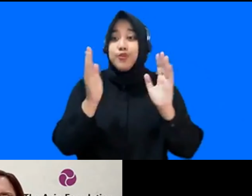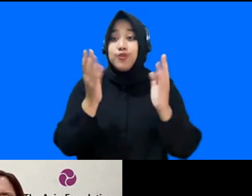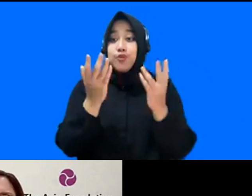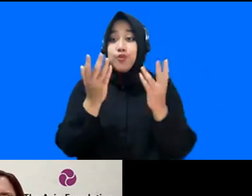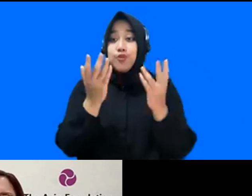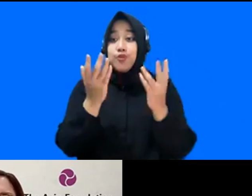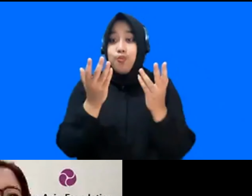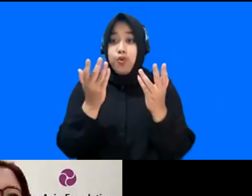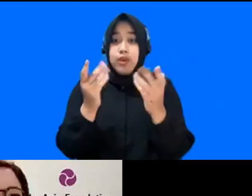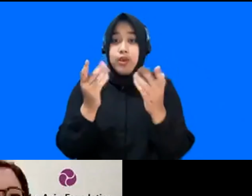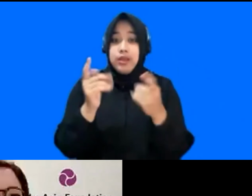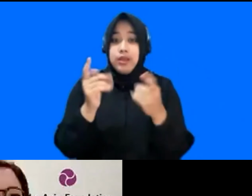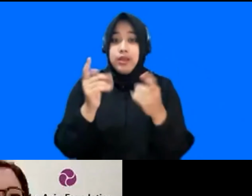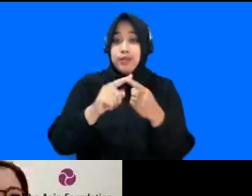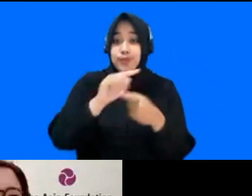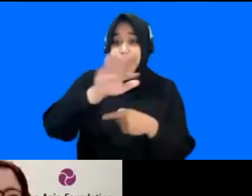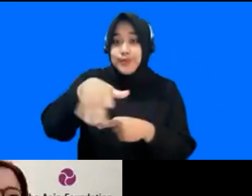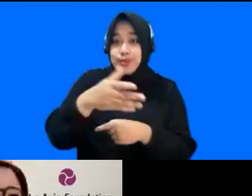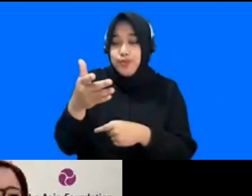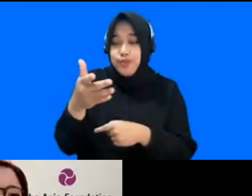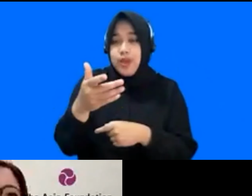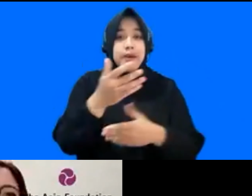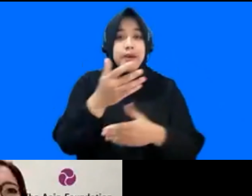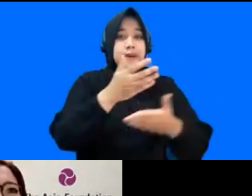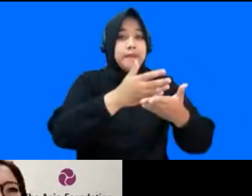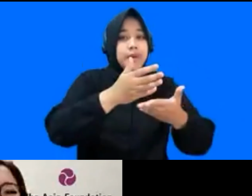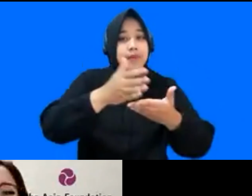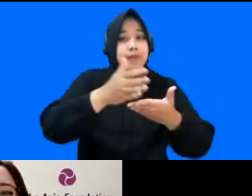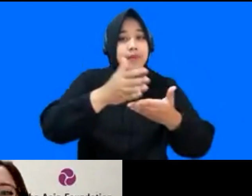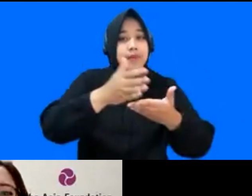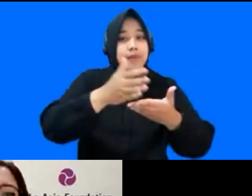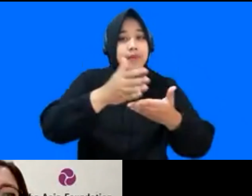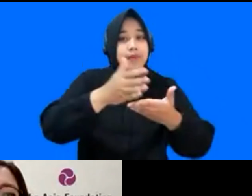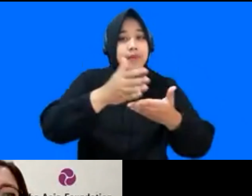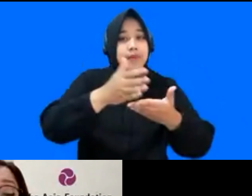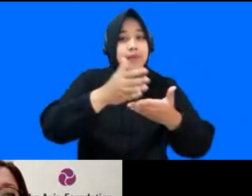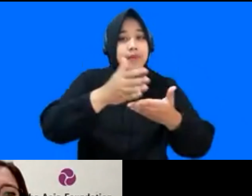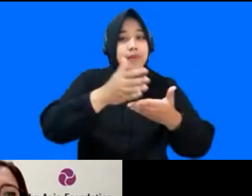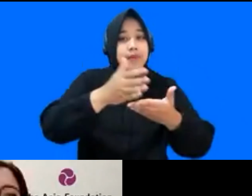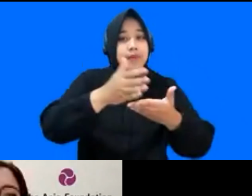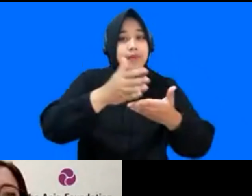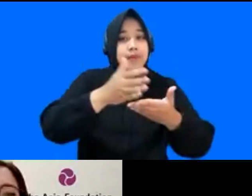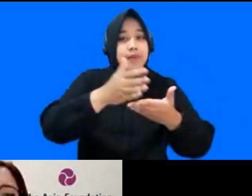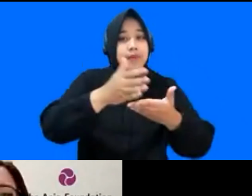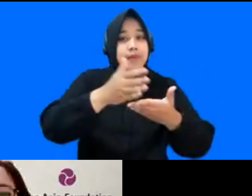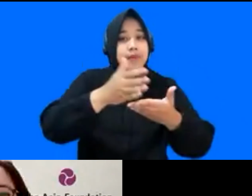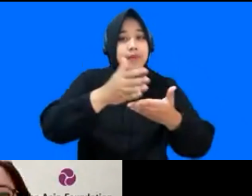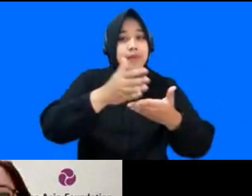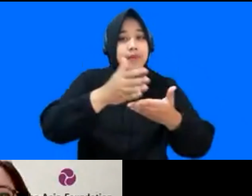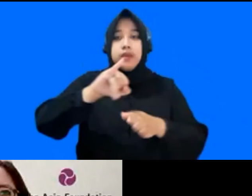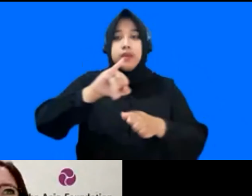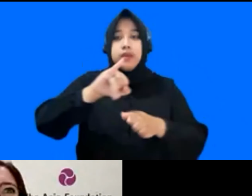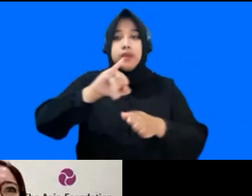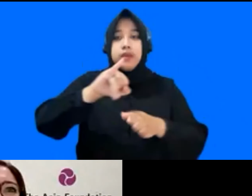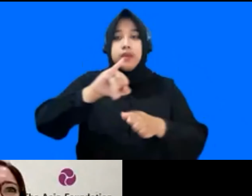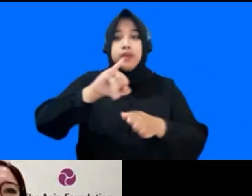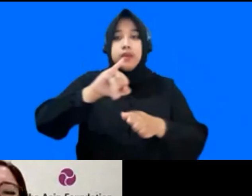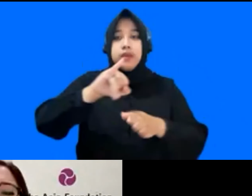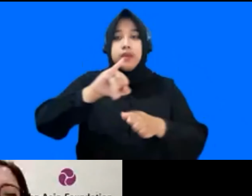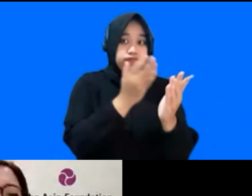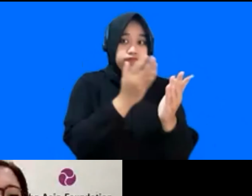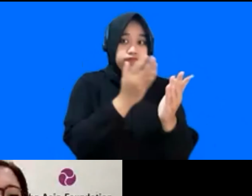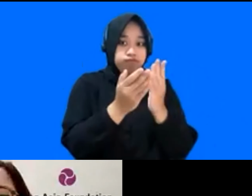your reactions, other ideas that you may have that can interact with the keynote speakers that we've heard already.